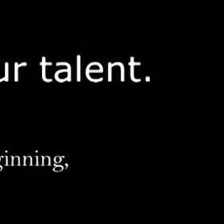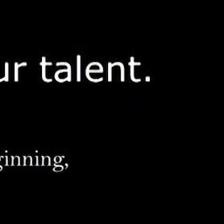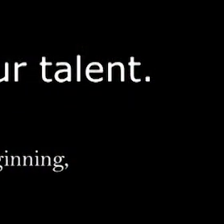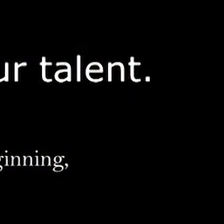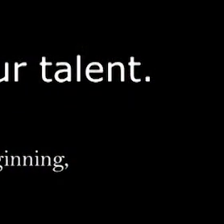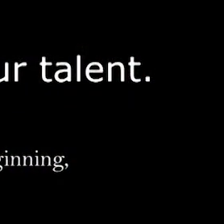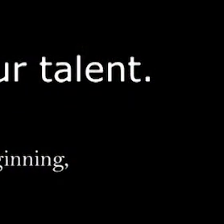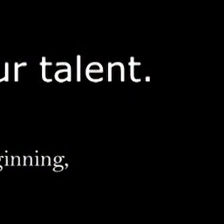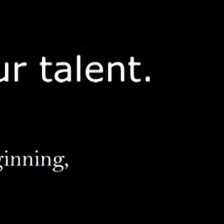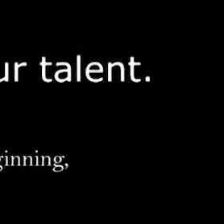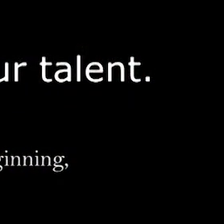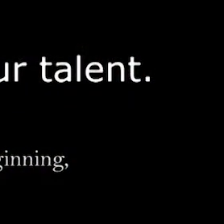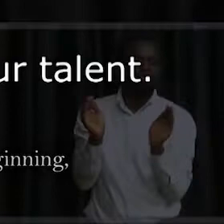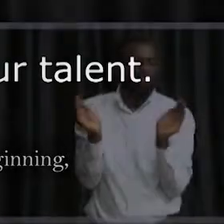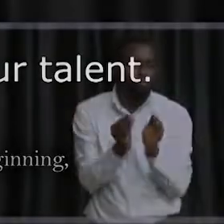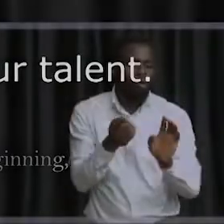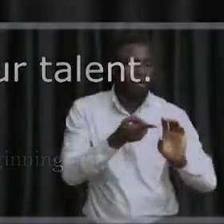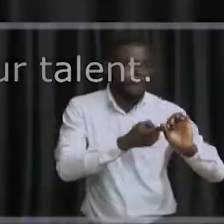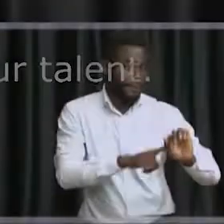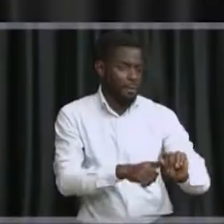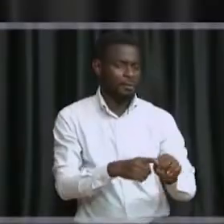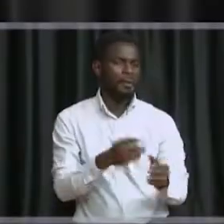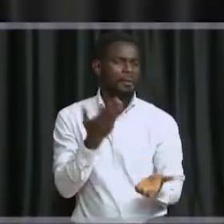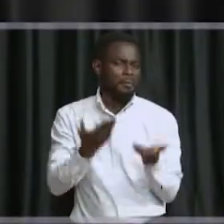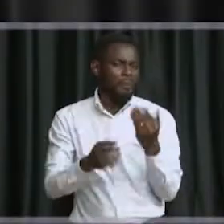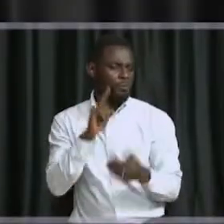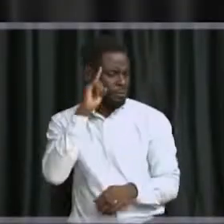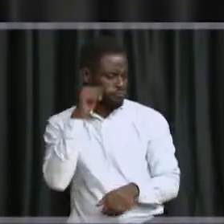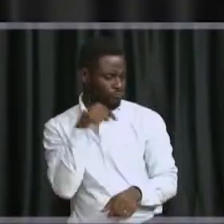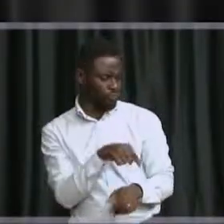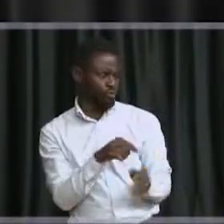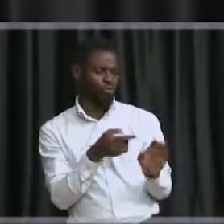is happy